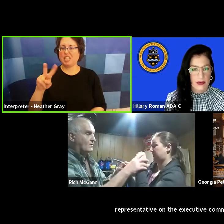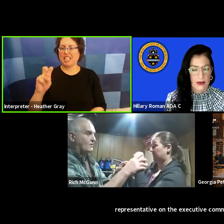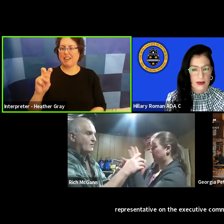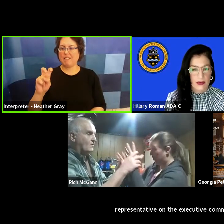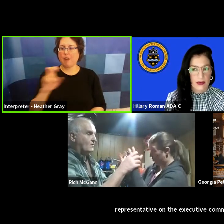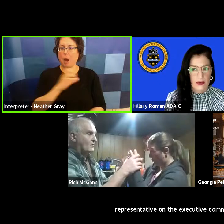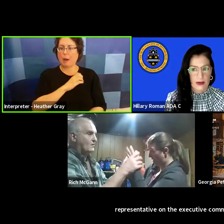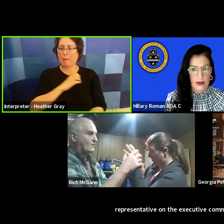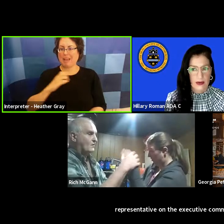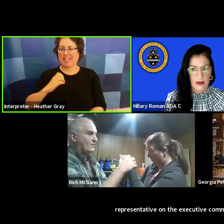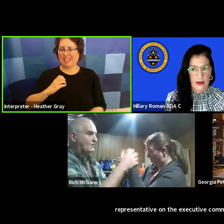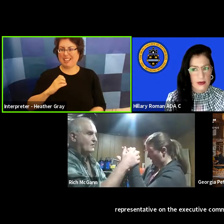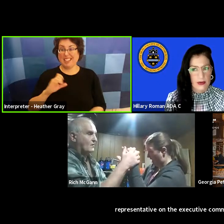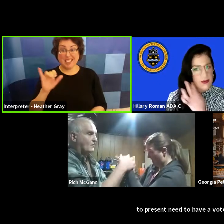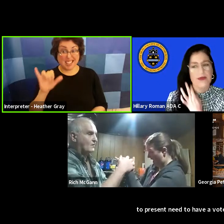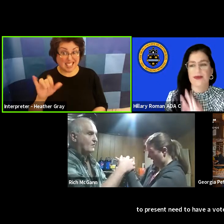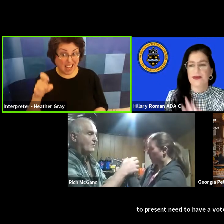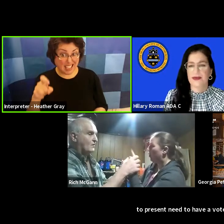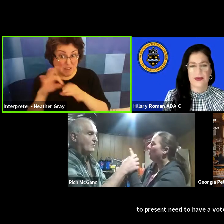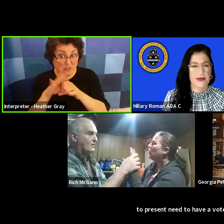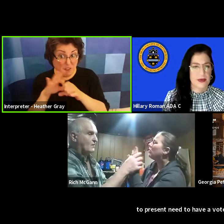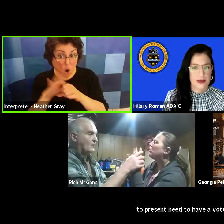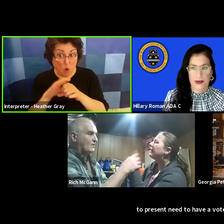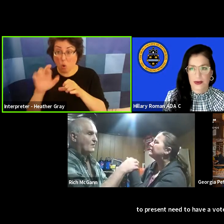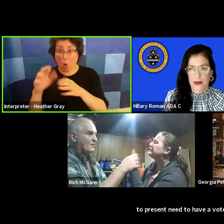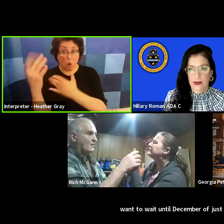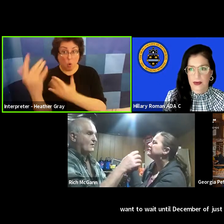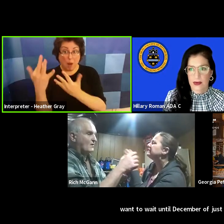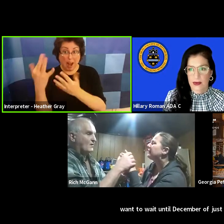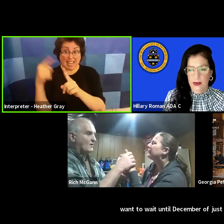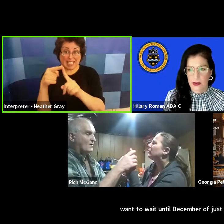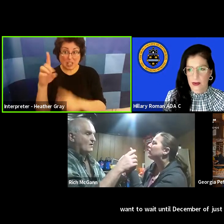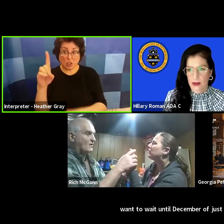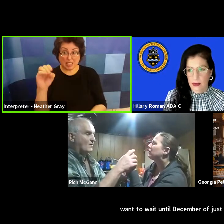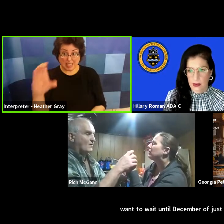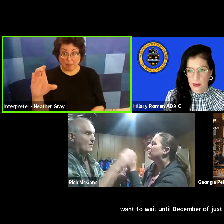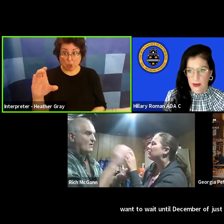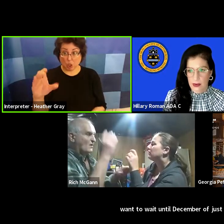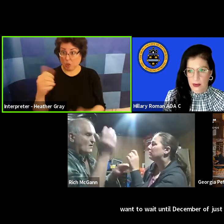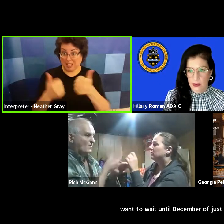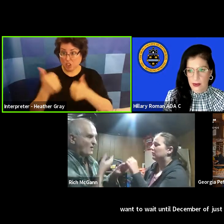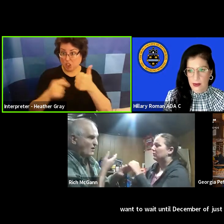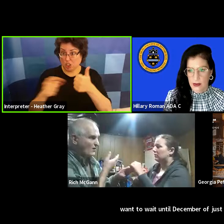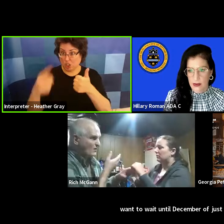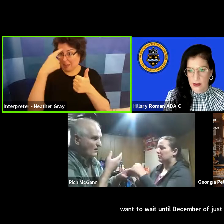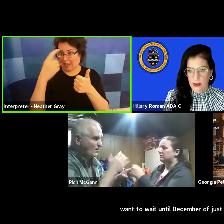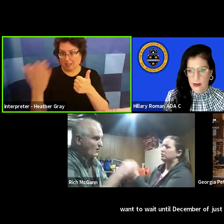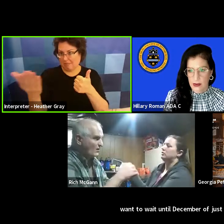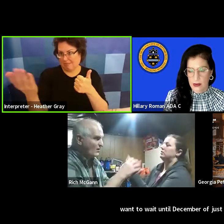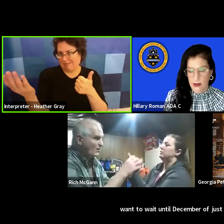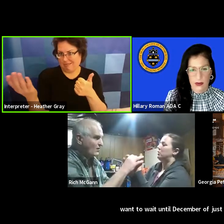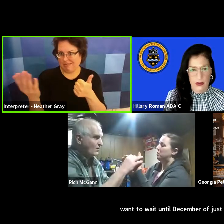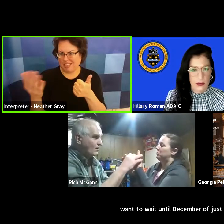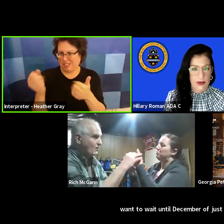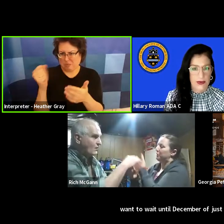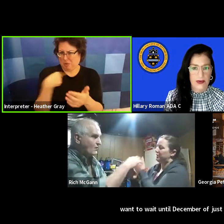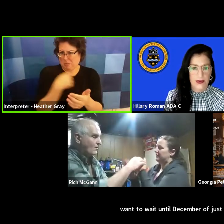wait until December? I'm just going to put this out to the group and remind you, Chris, if we need to approve